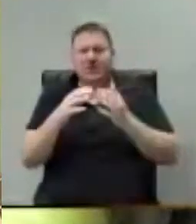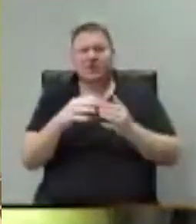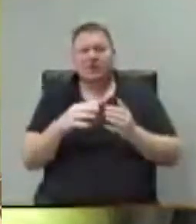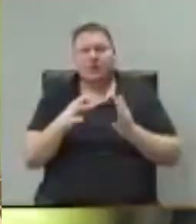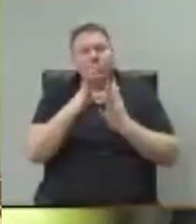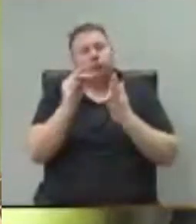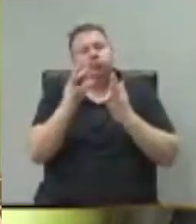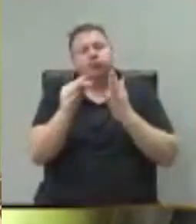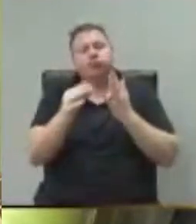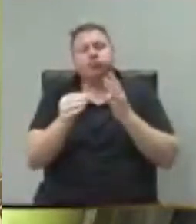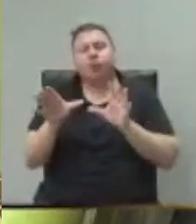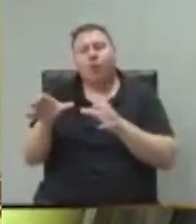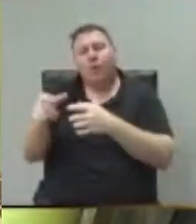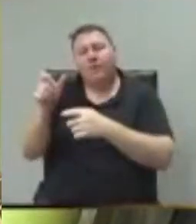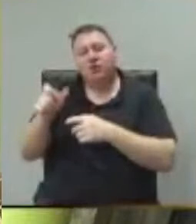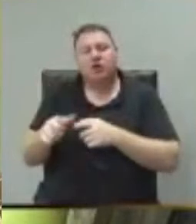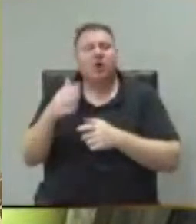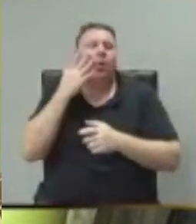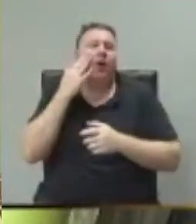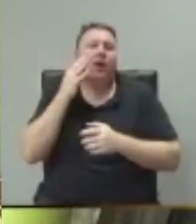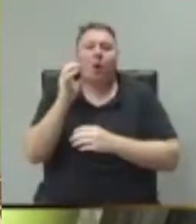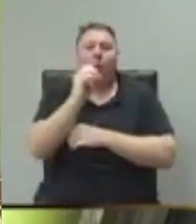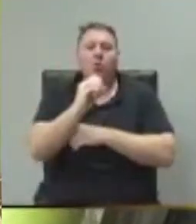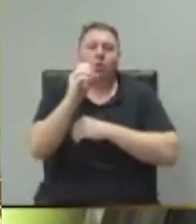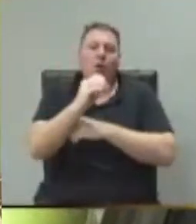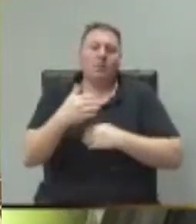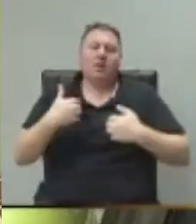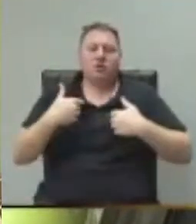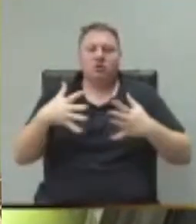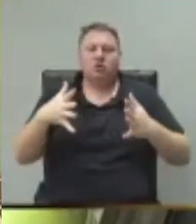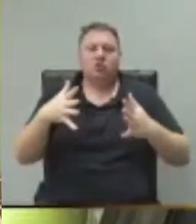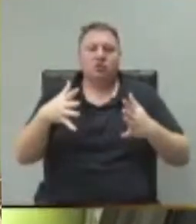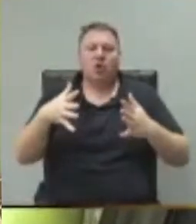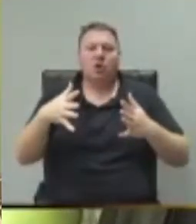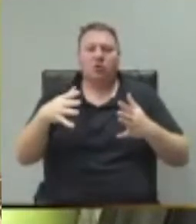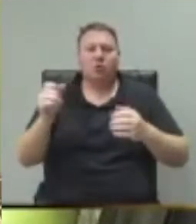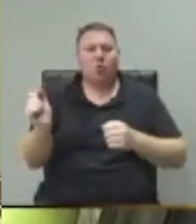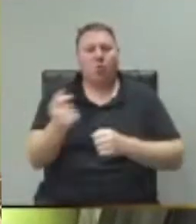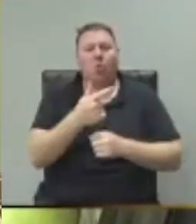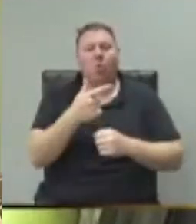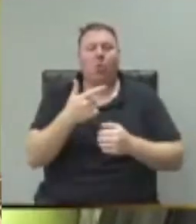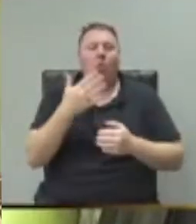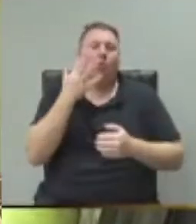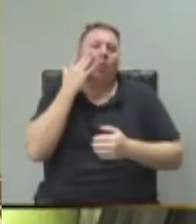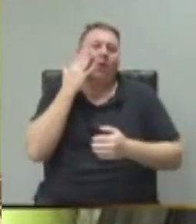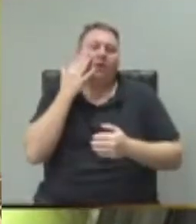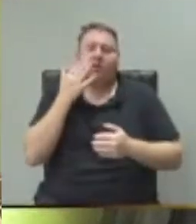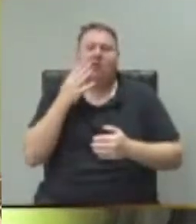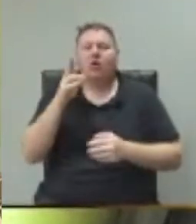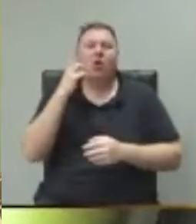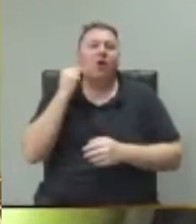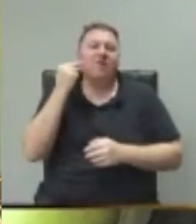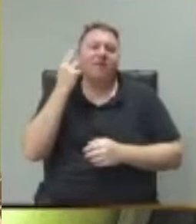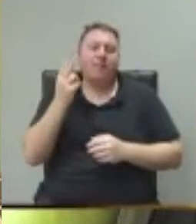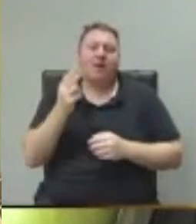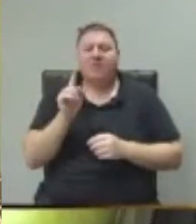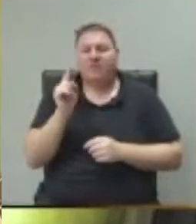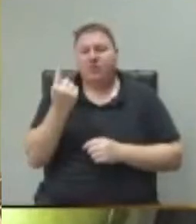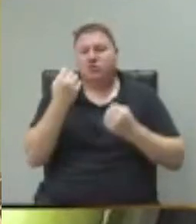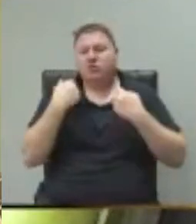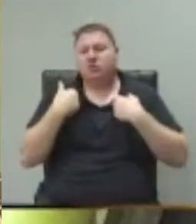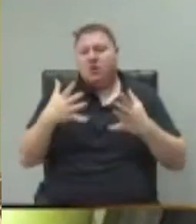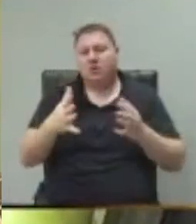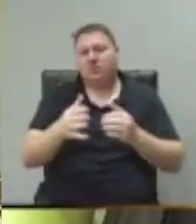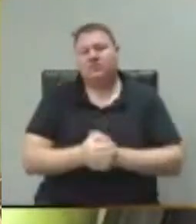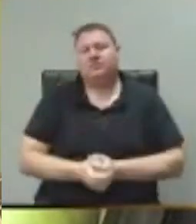appoint commissioners in October, and they will start, I'm sure, all of them in November.